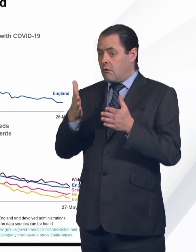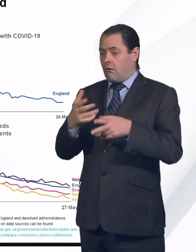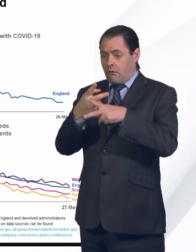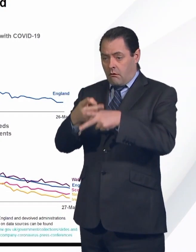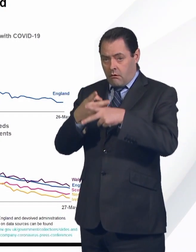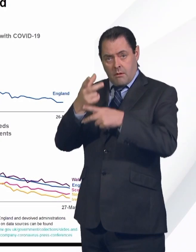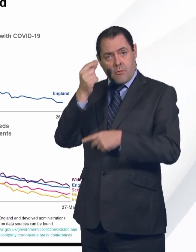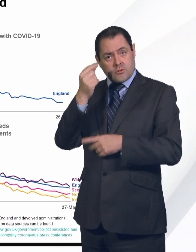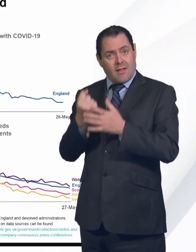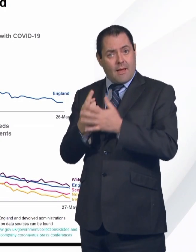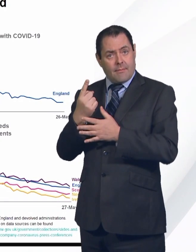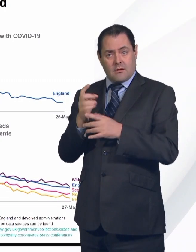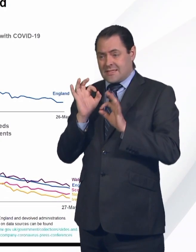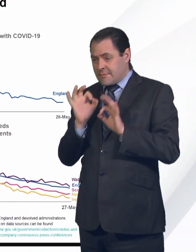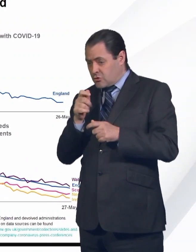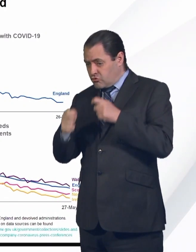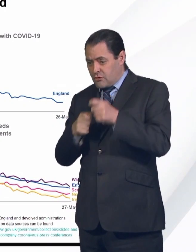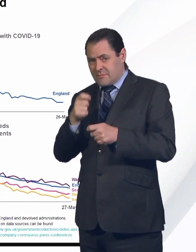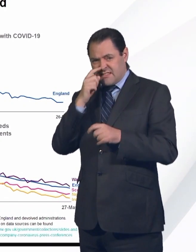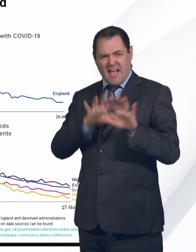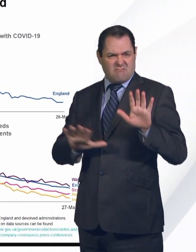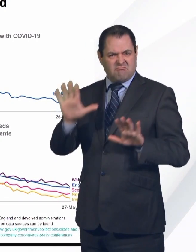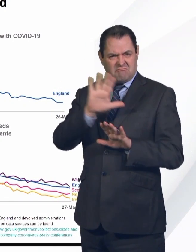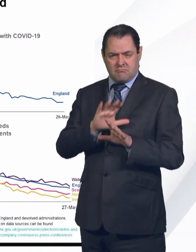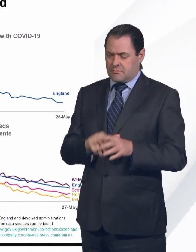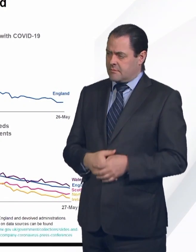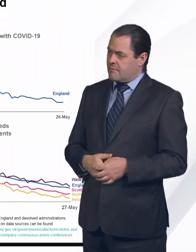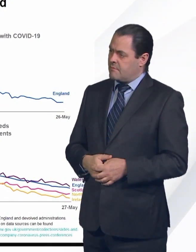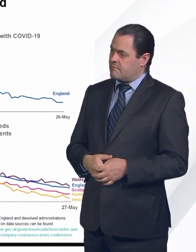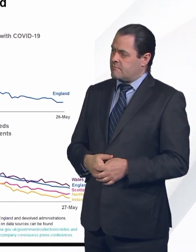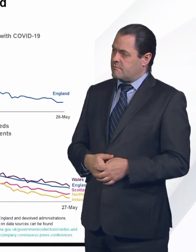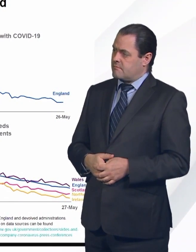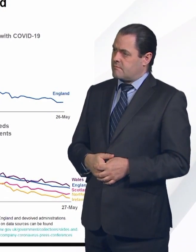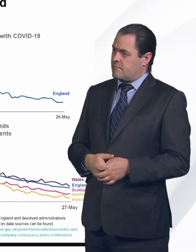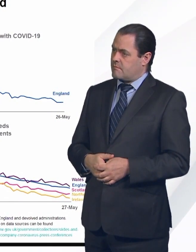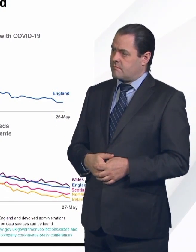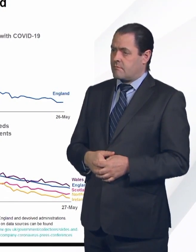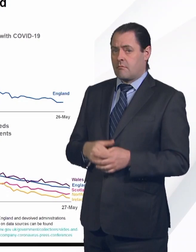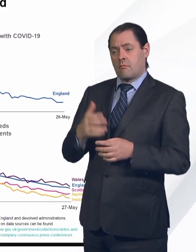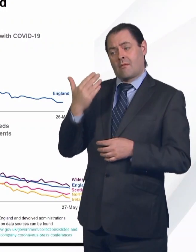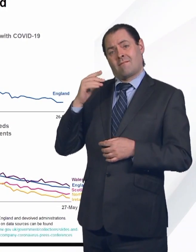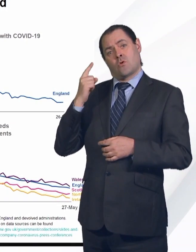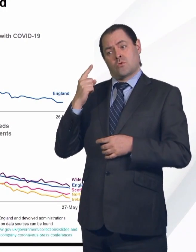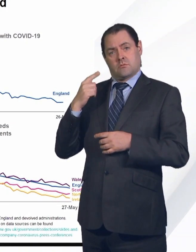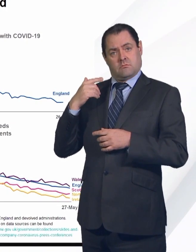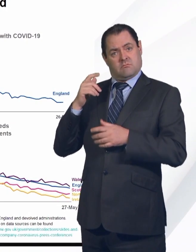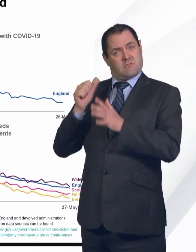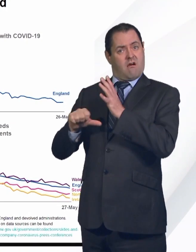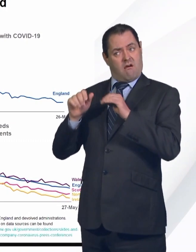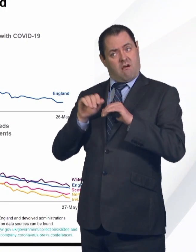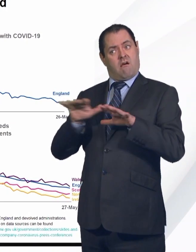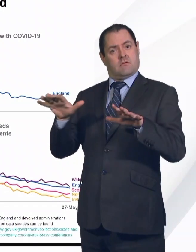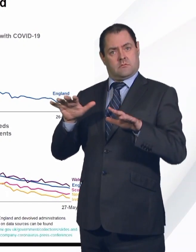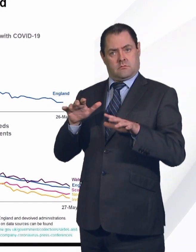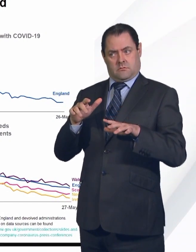care and specialist treatment right across the UK. At the start of the outbreak, there was significant